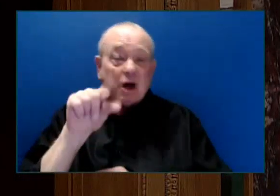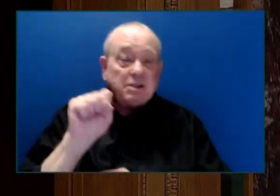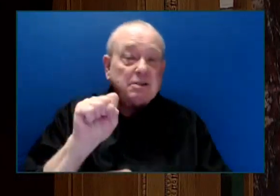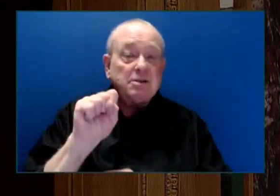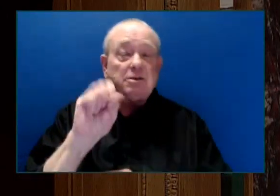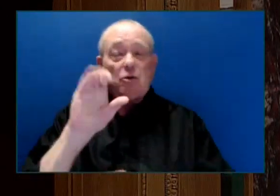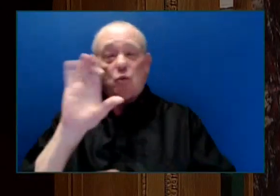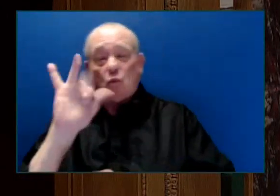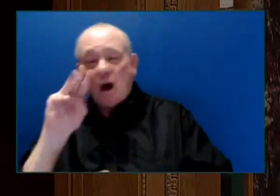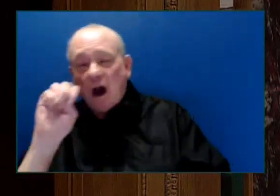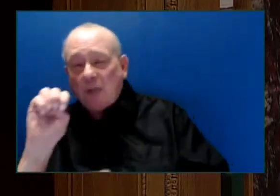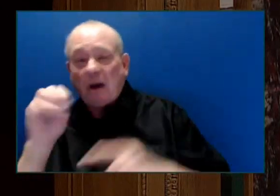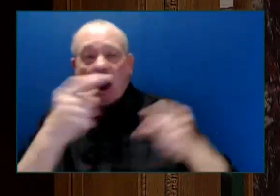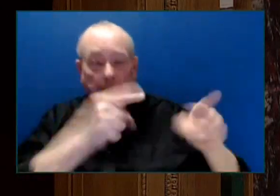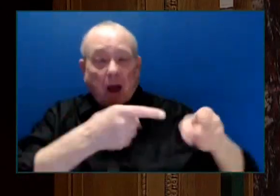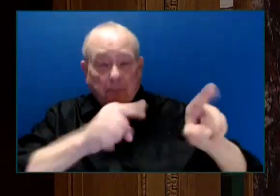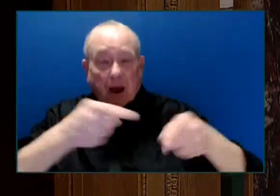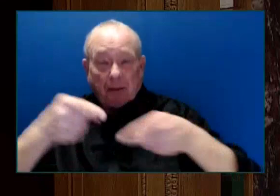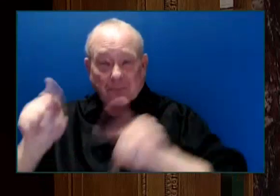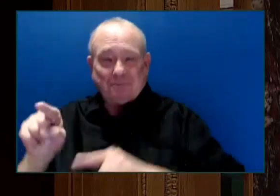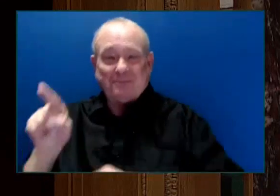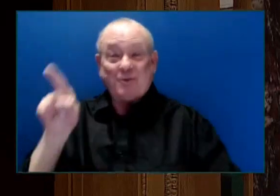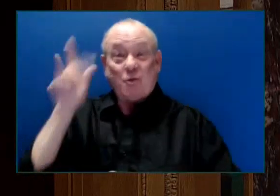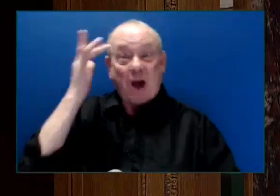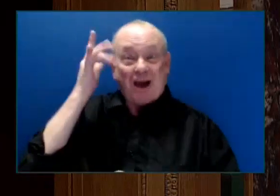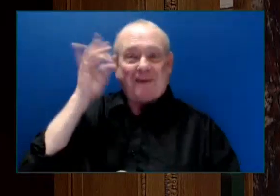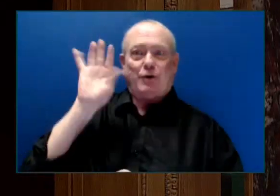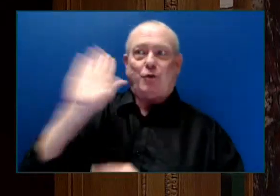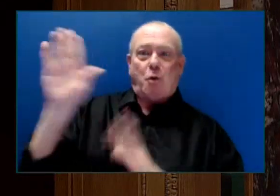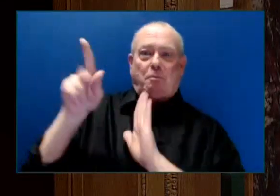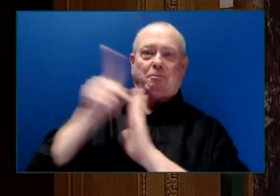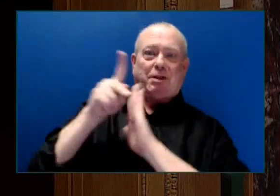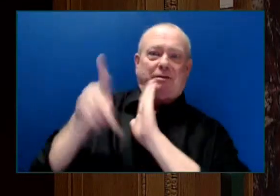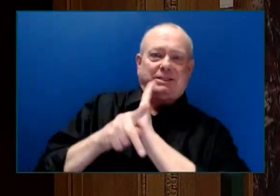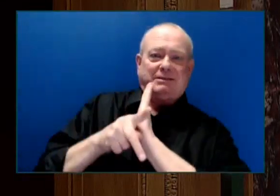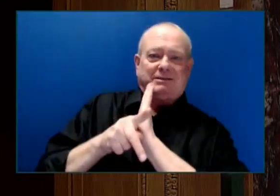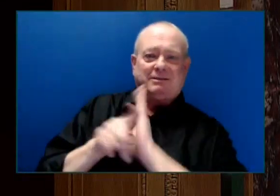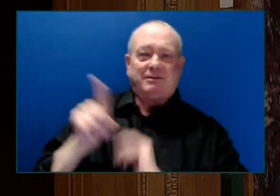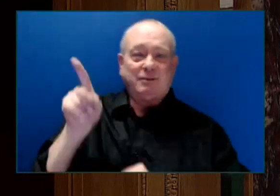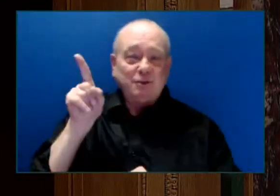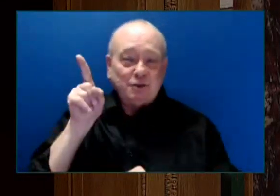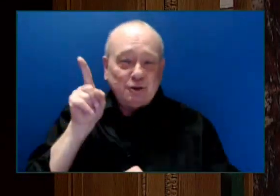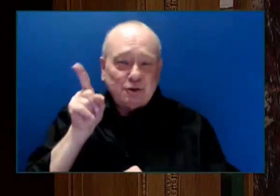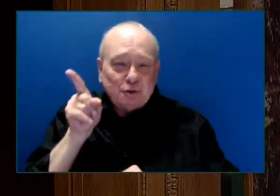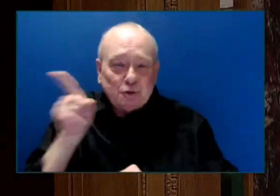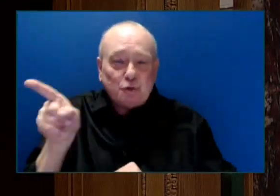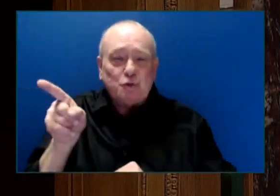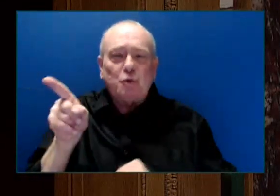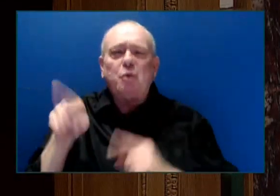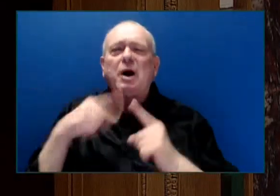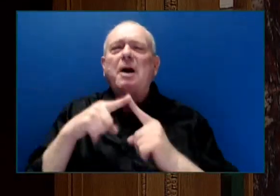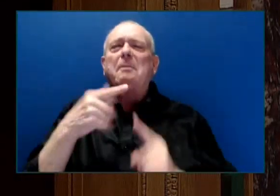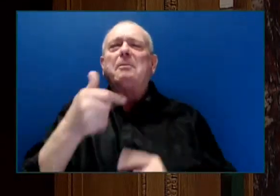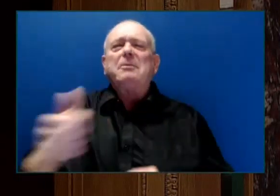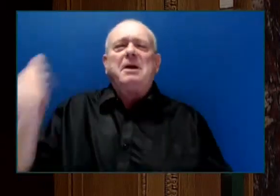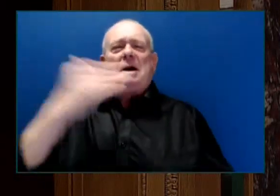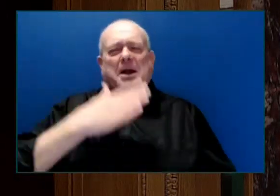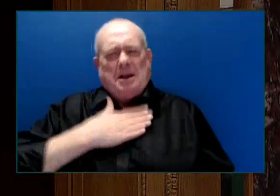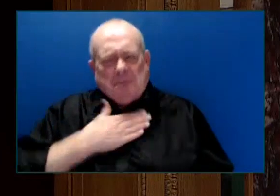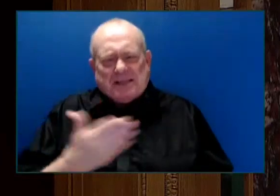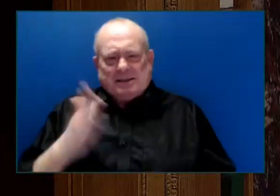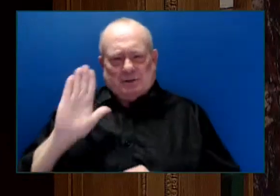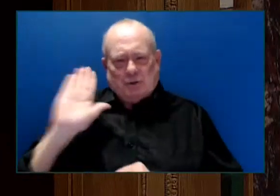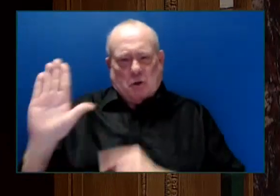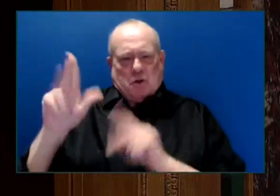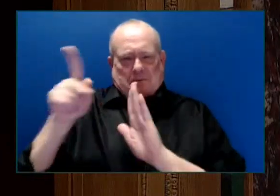admit that it's his failed policies that have led to the chaos, that it's his failed policies